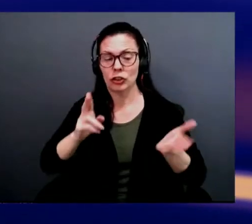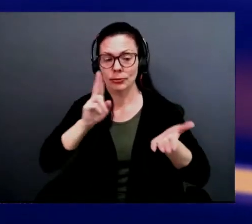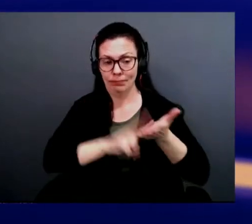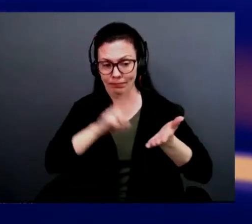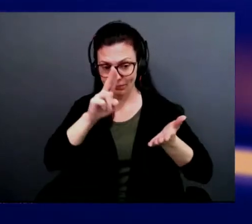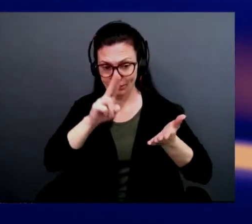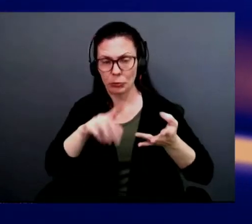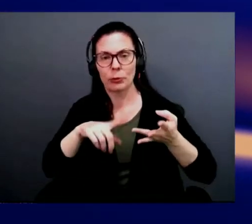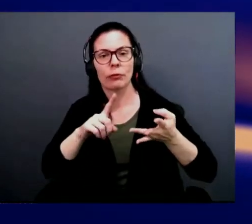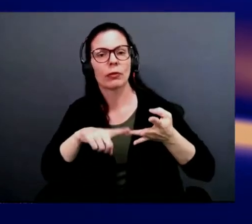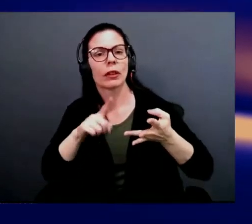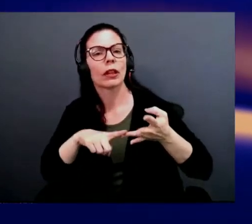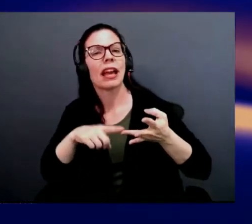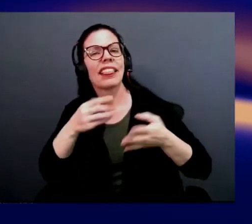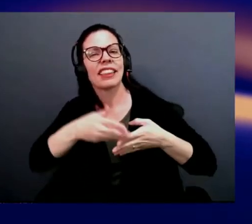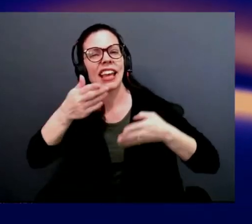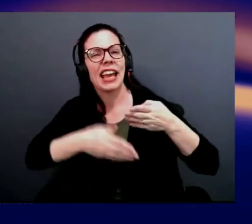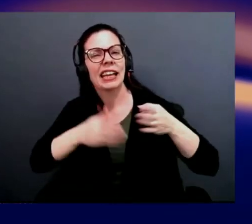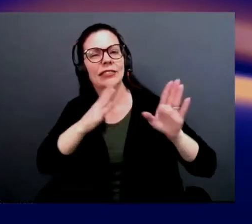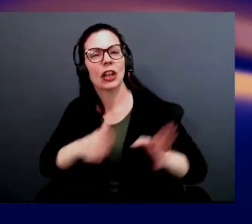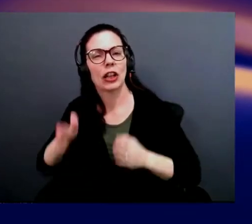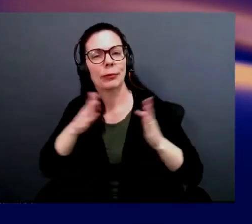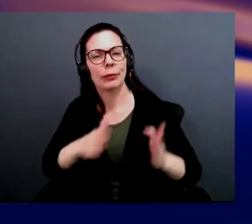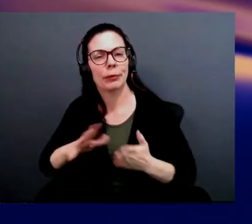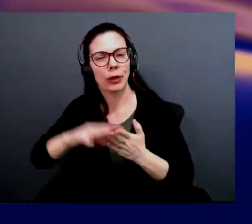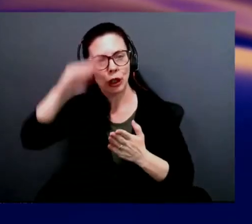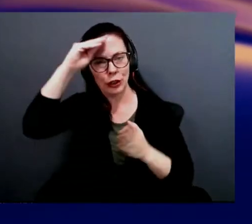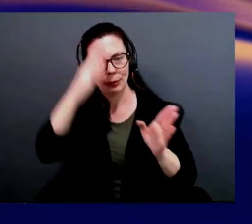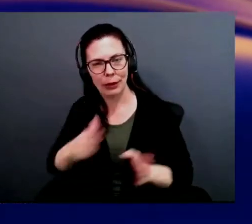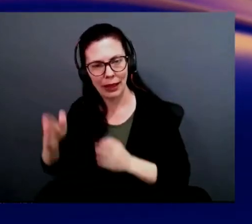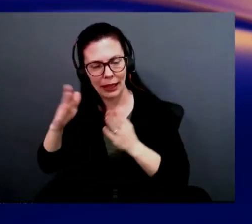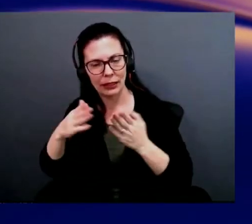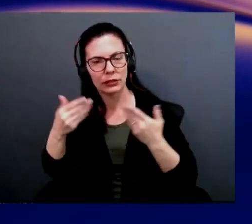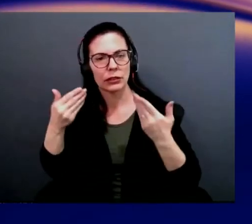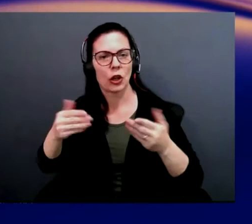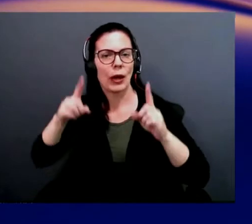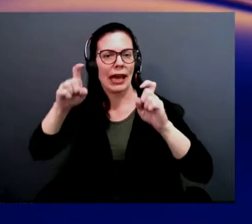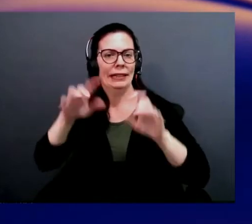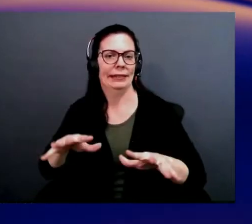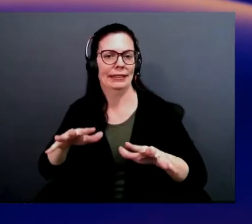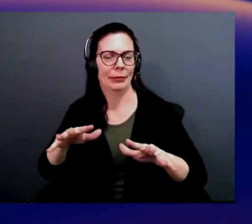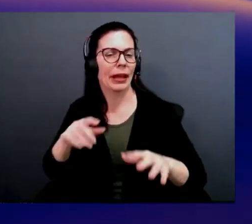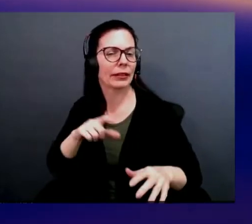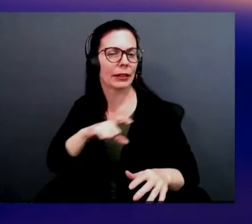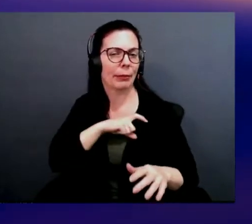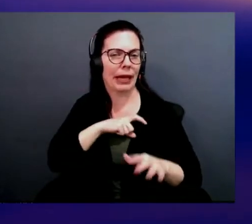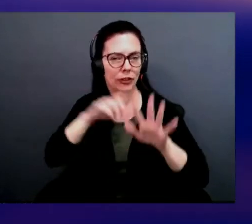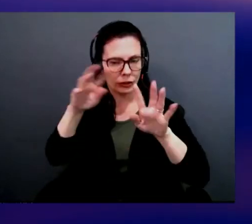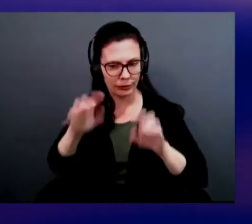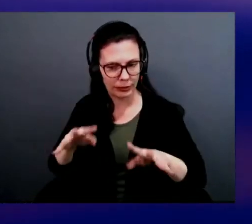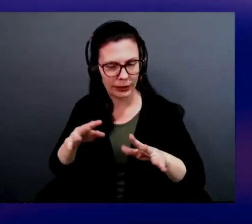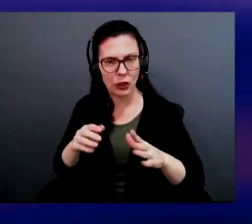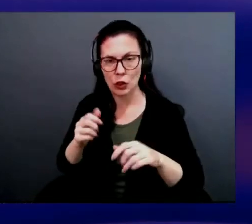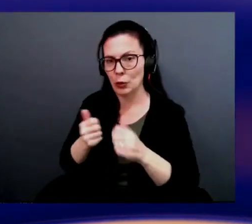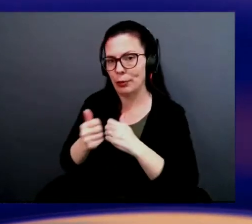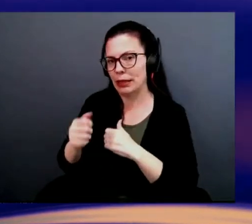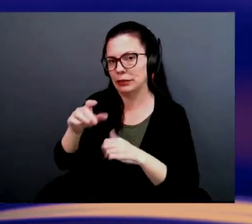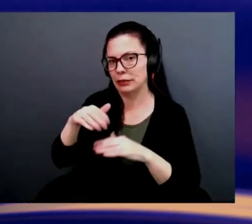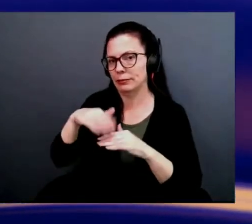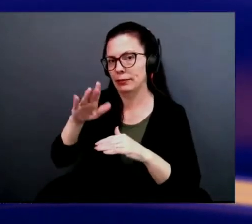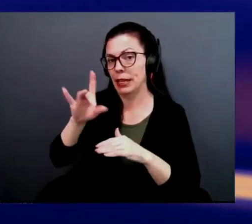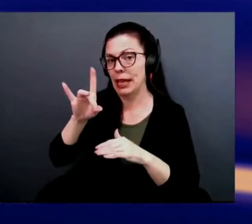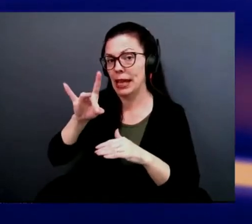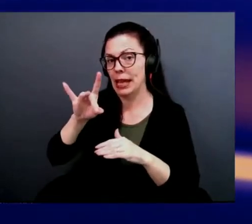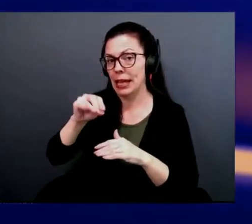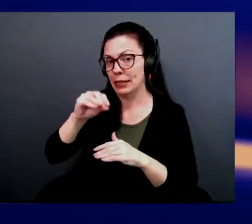a badge assessment. You want to take that assessment, try your best, and obtain a pass mark of 80% or better. And then last step